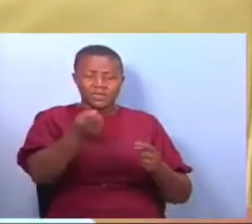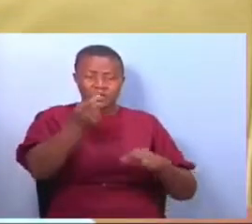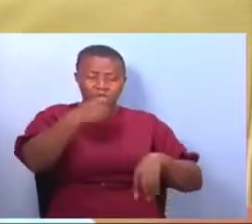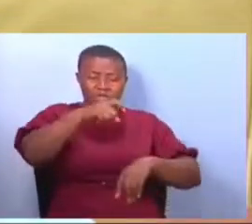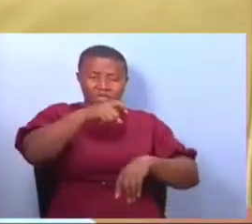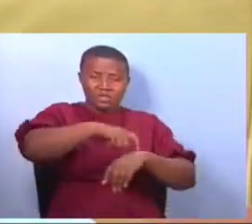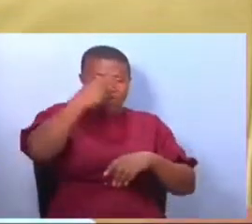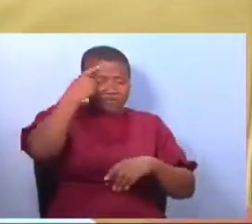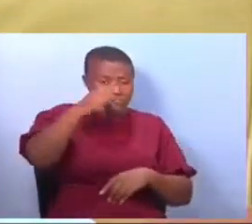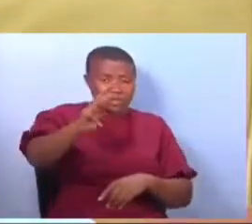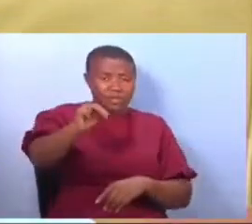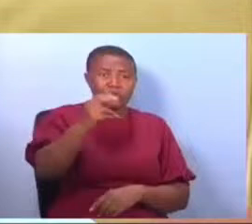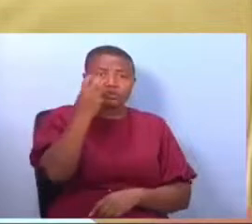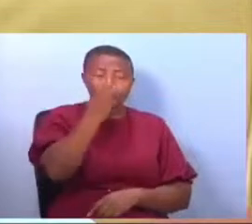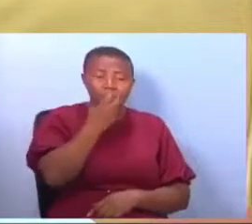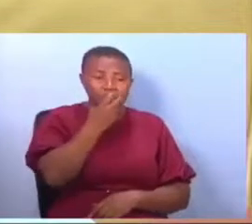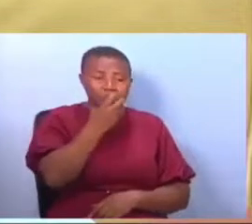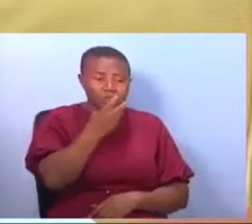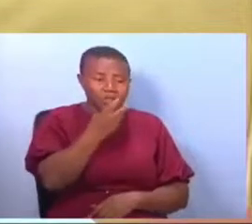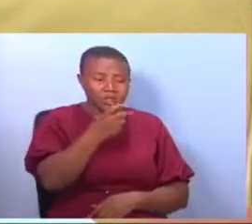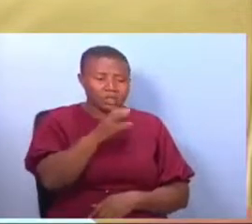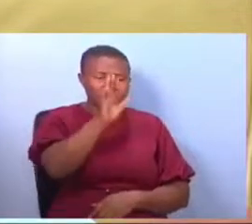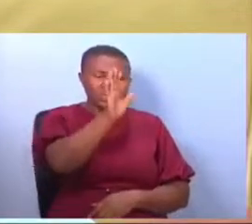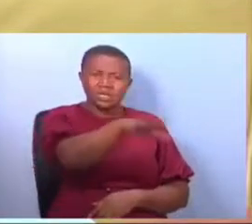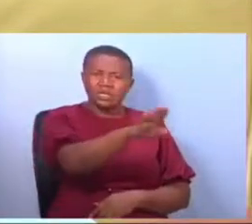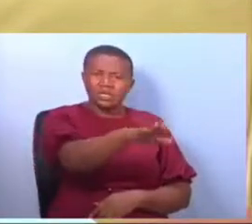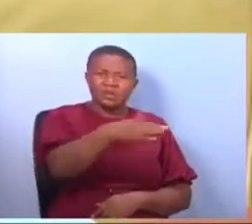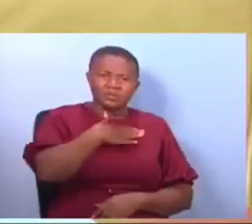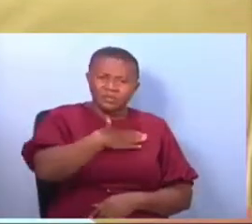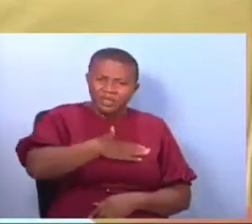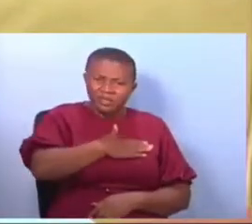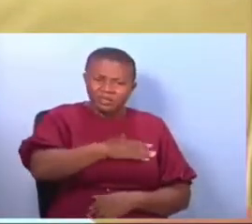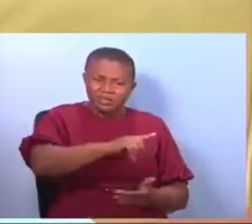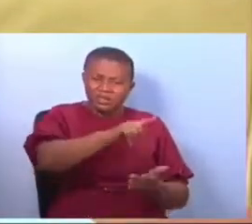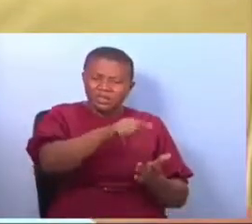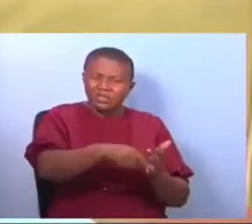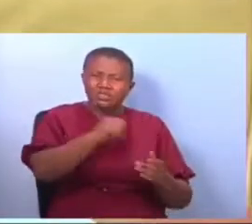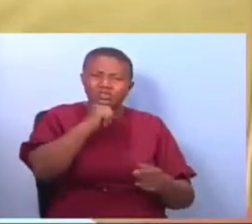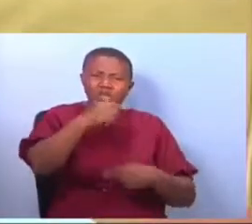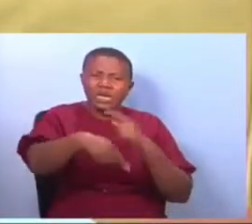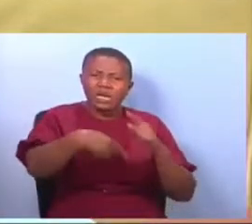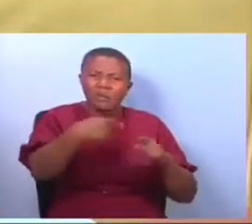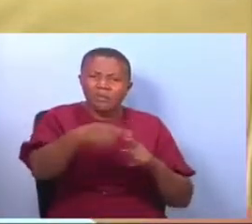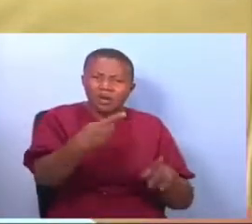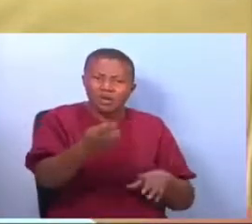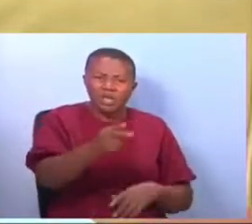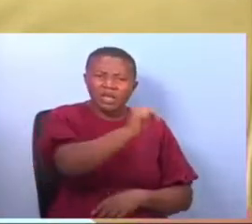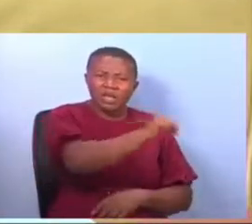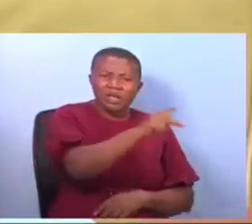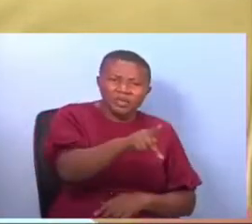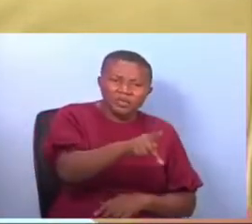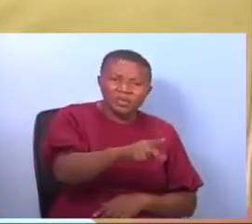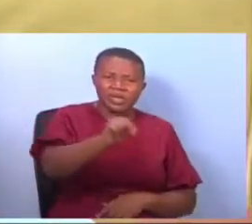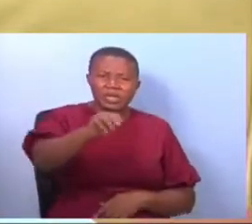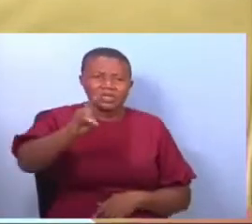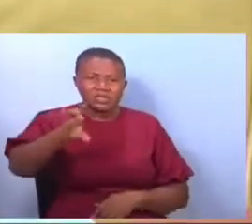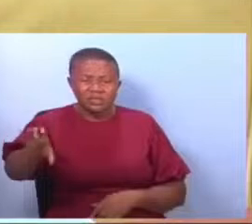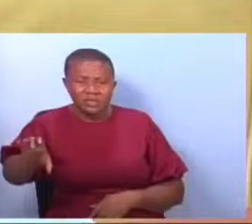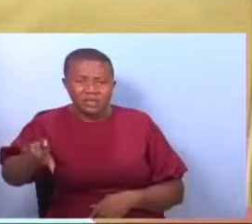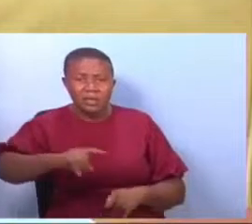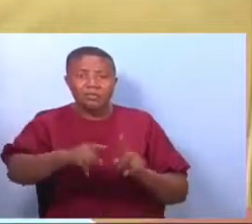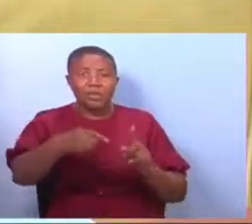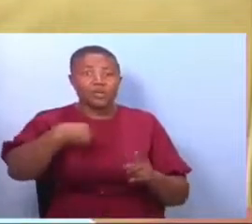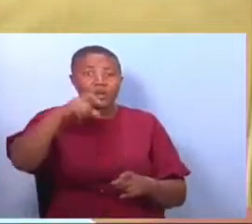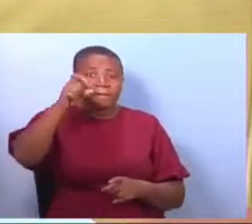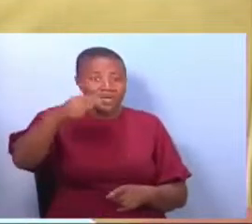or MPP. It's about systems and policies. Mr. Speaker, I rest my case on this note. Thank you very